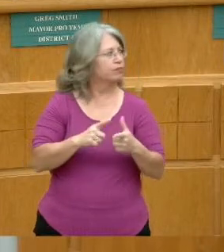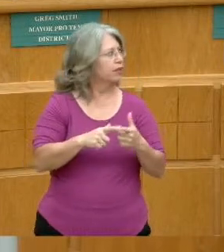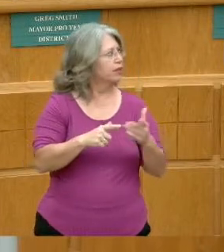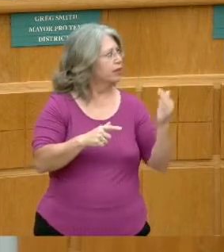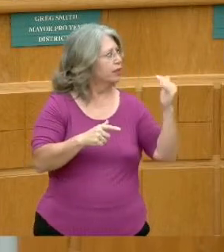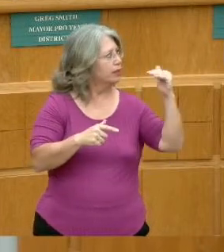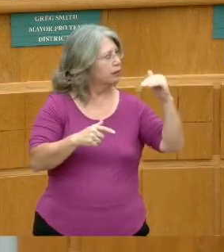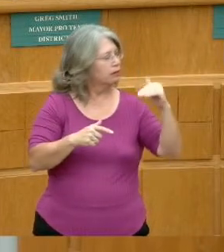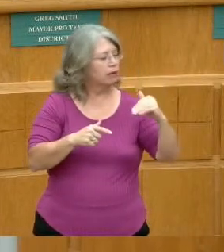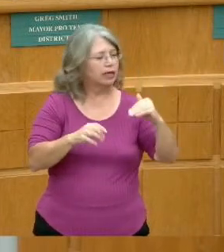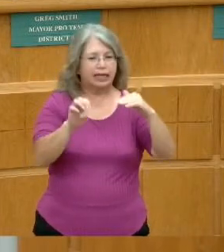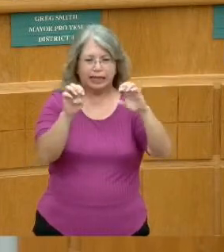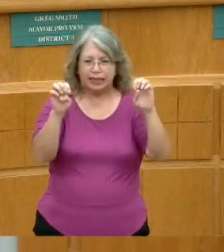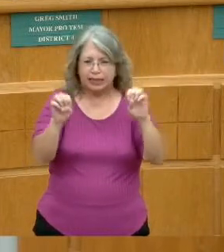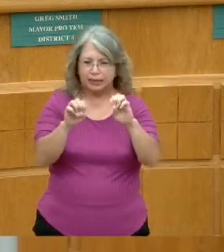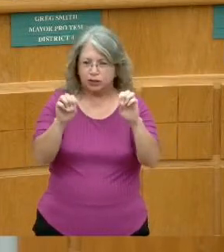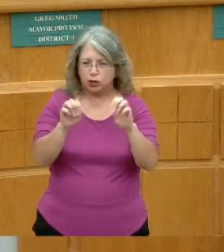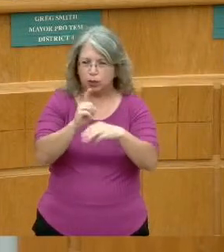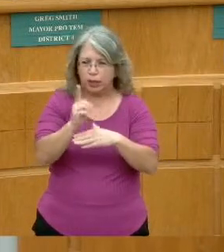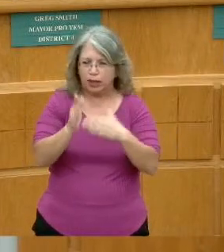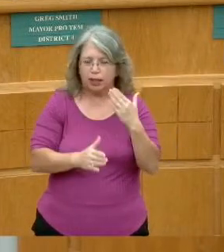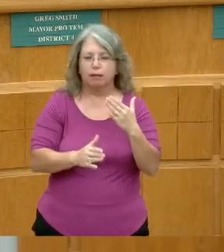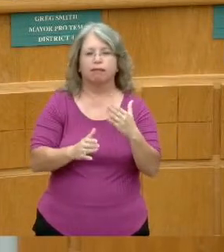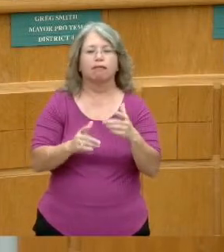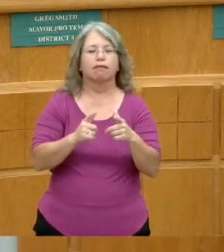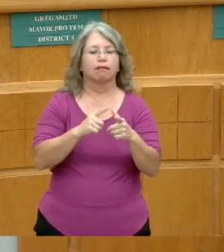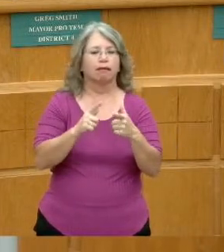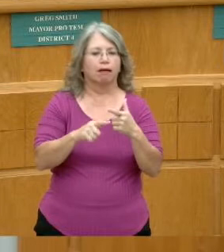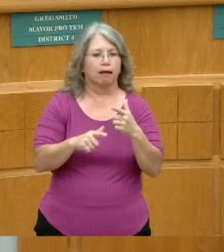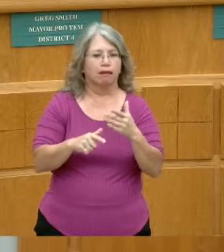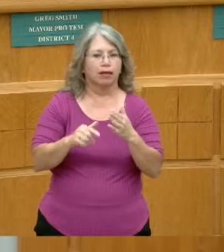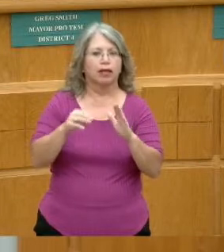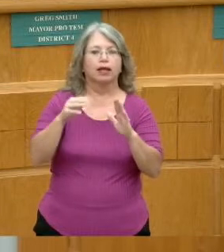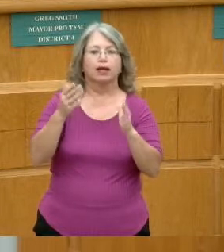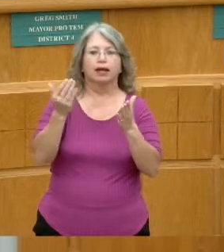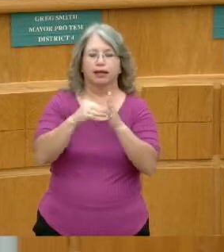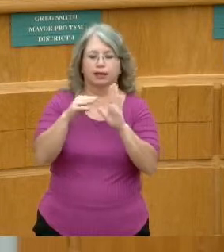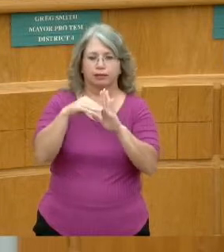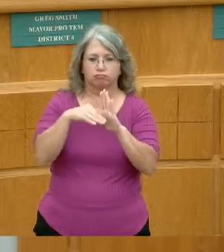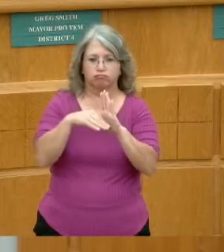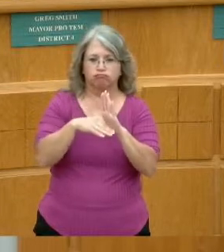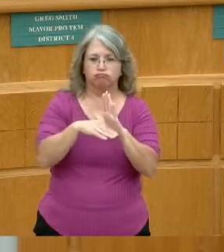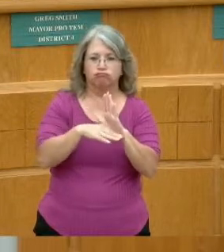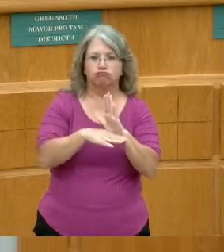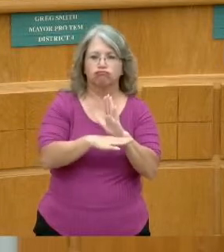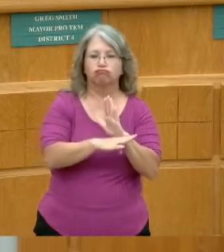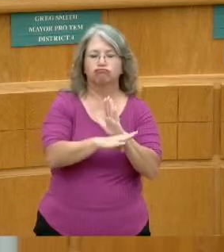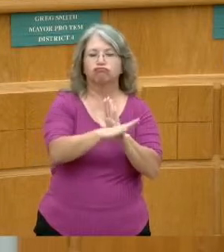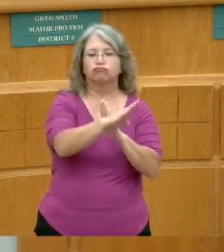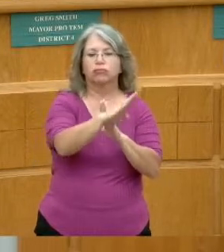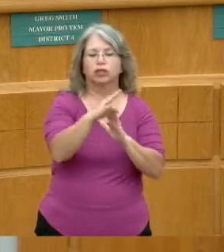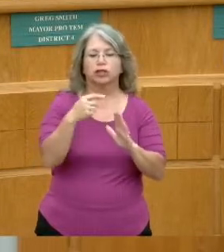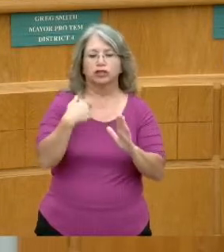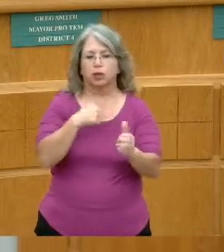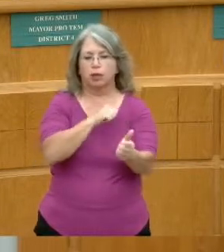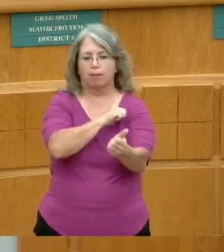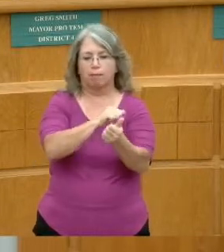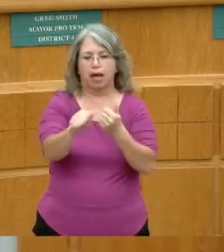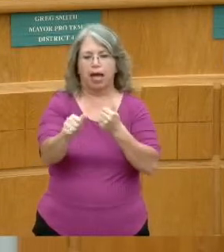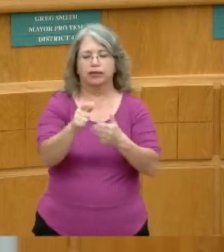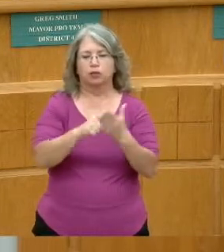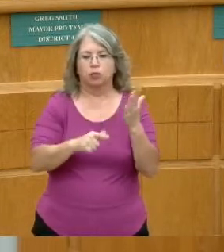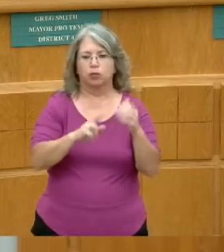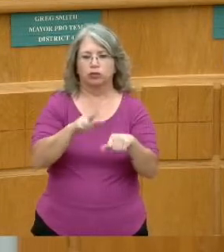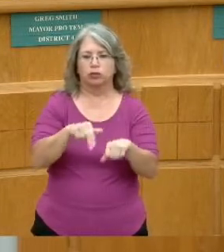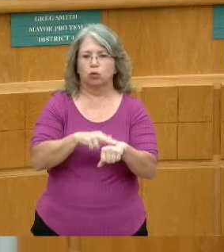been steadily rising. And over the past weekend, we crossed the threshold of what was normal in February for